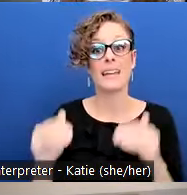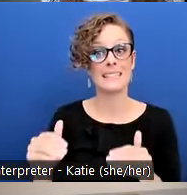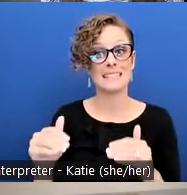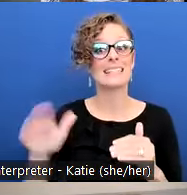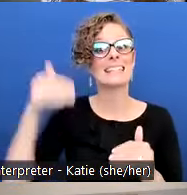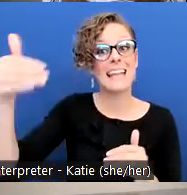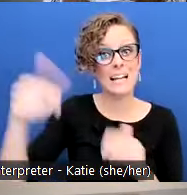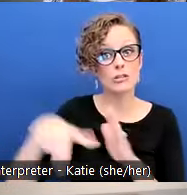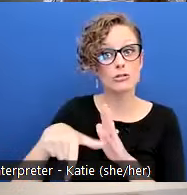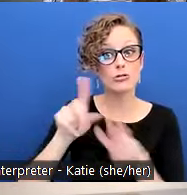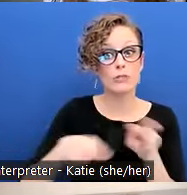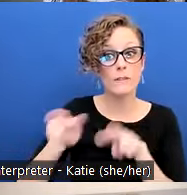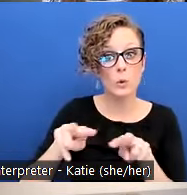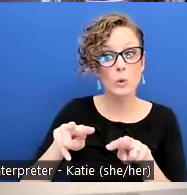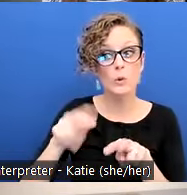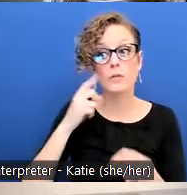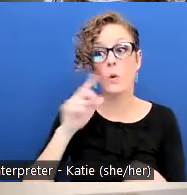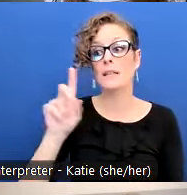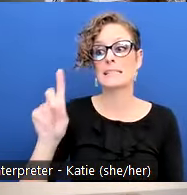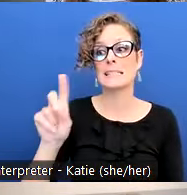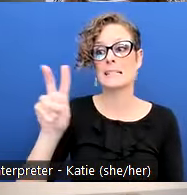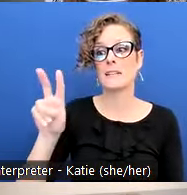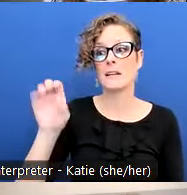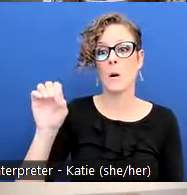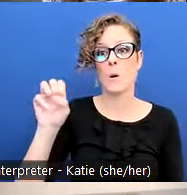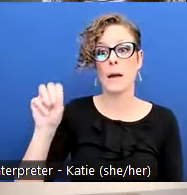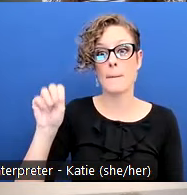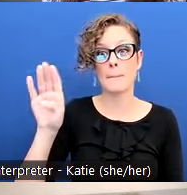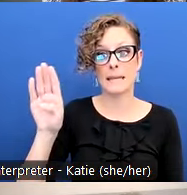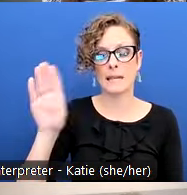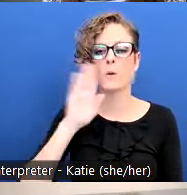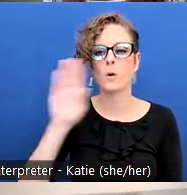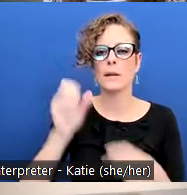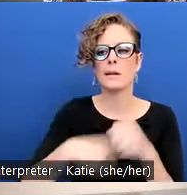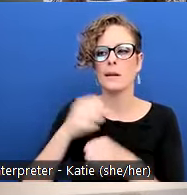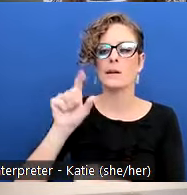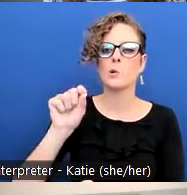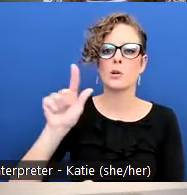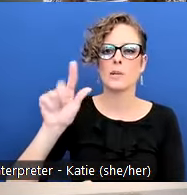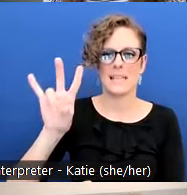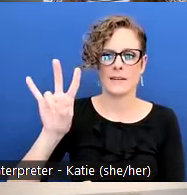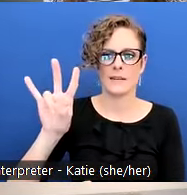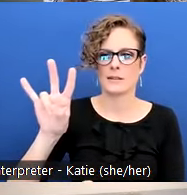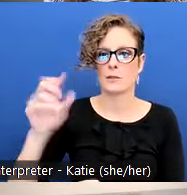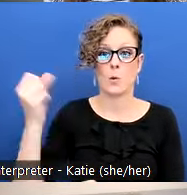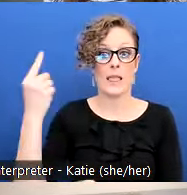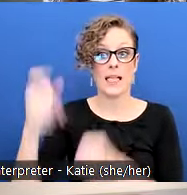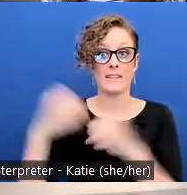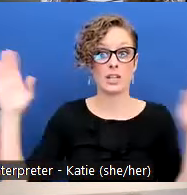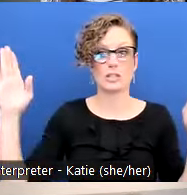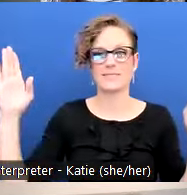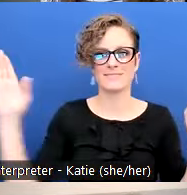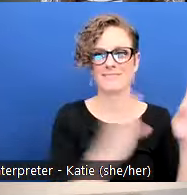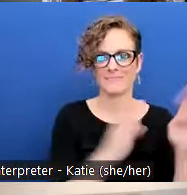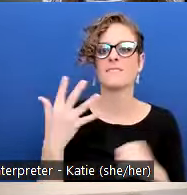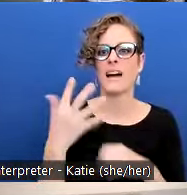DVOMB will be in 2027, so just in 5 years. And then there were amendments to require the board to develop and implement